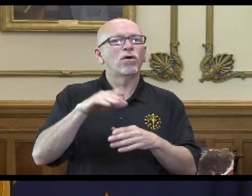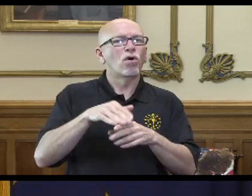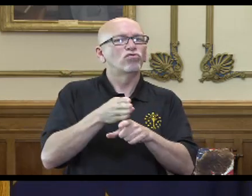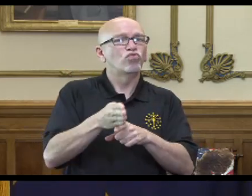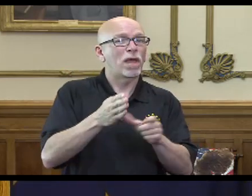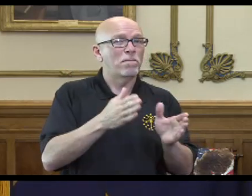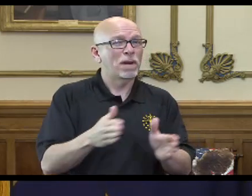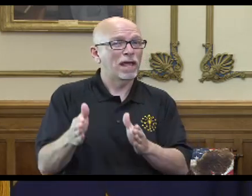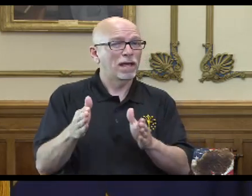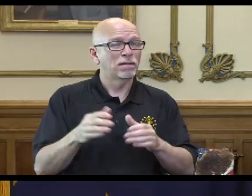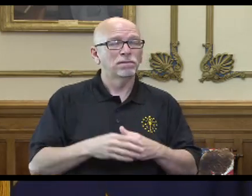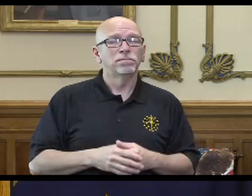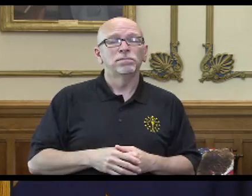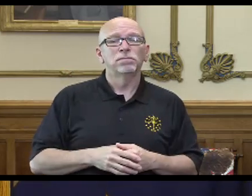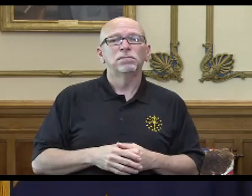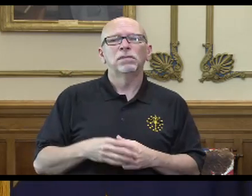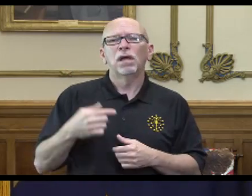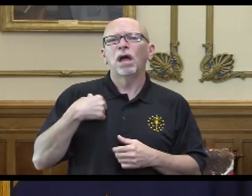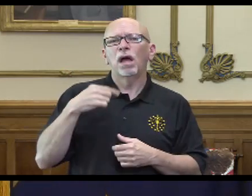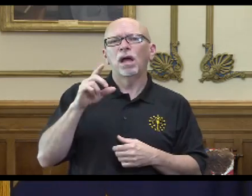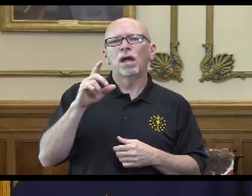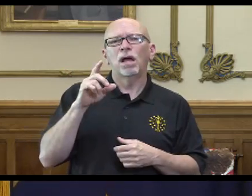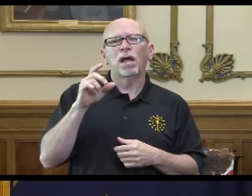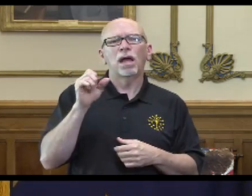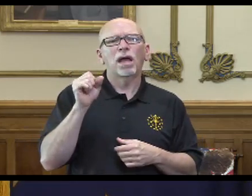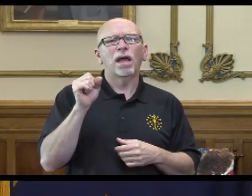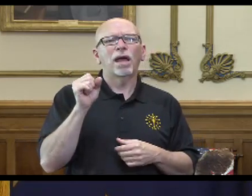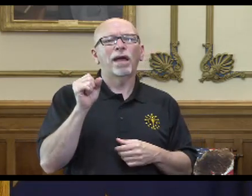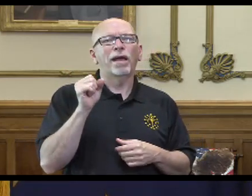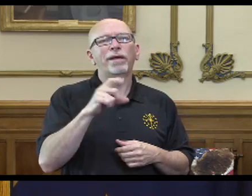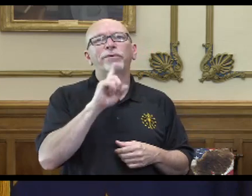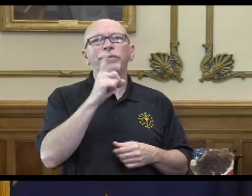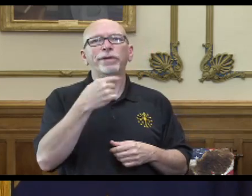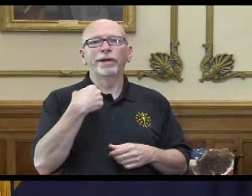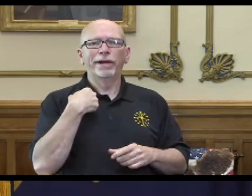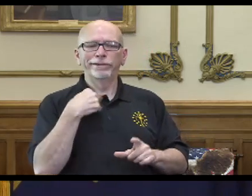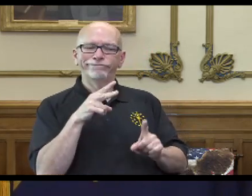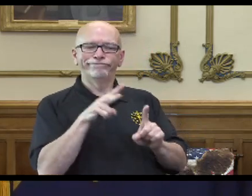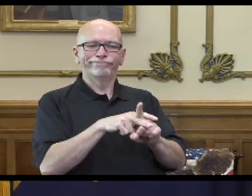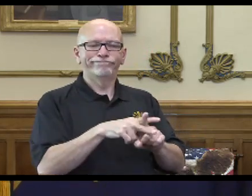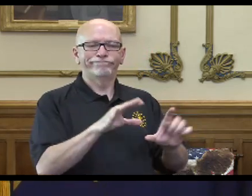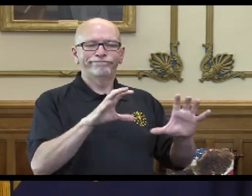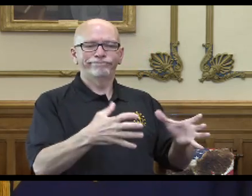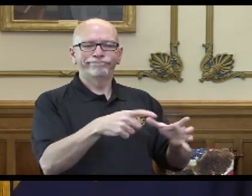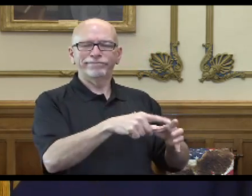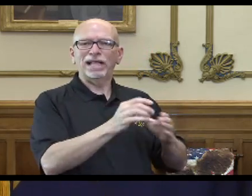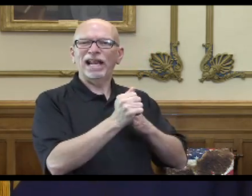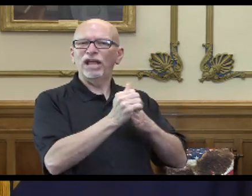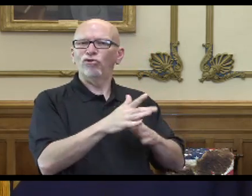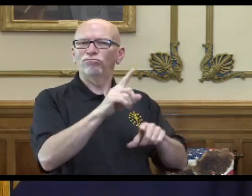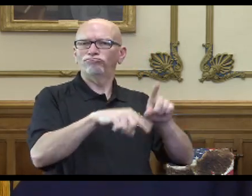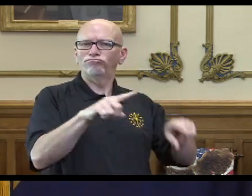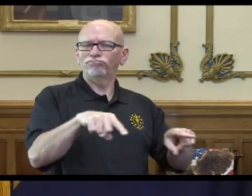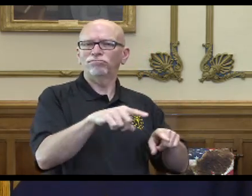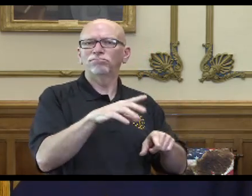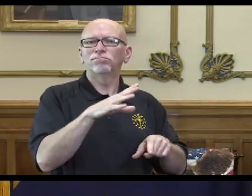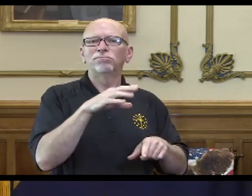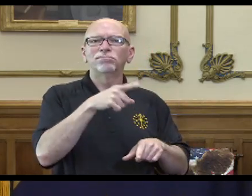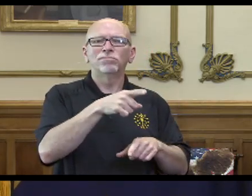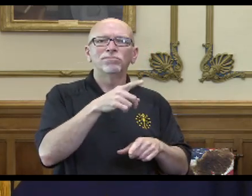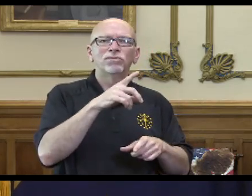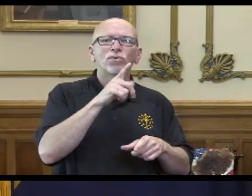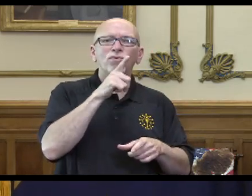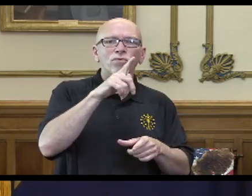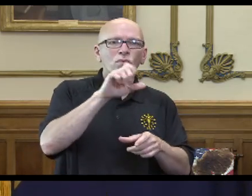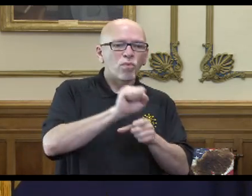plan, I asked a group of diverse leaders and thinkers inside and outside